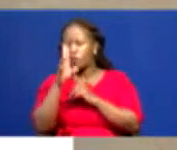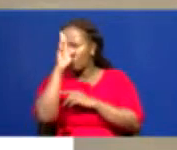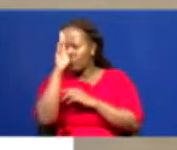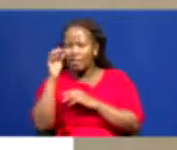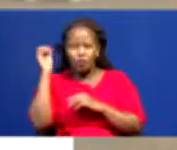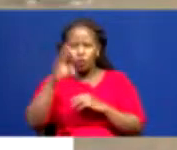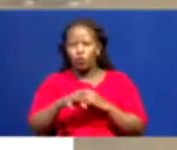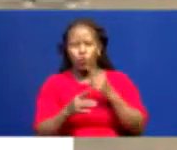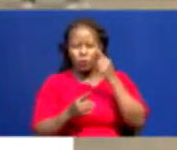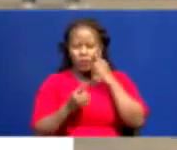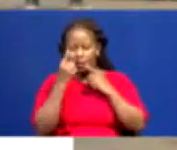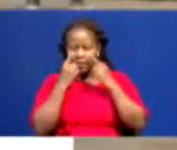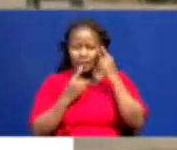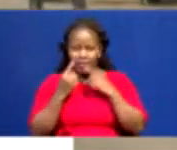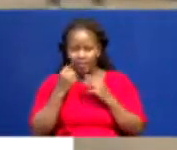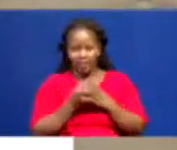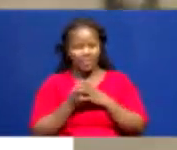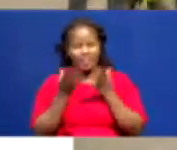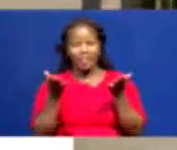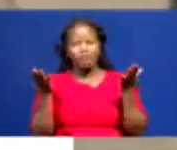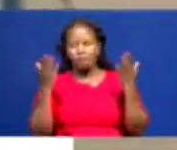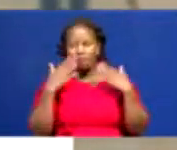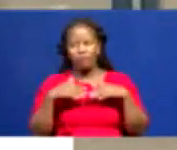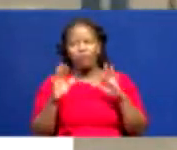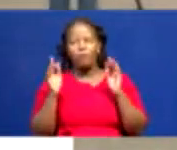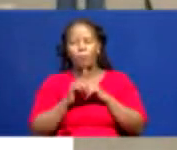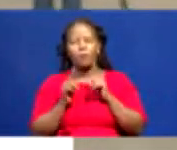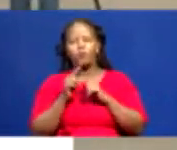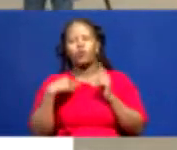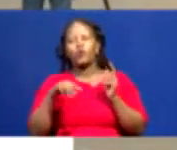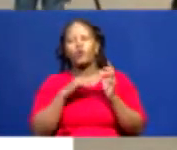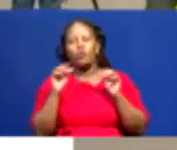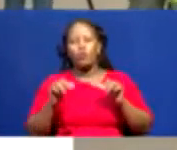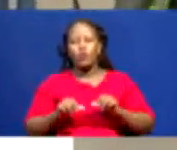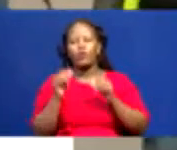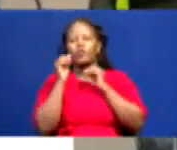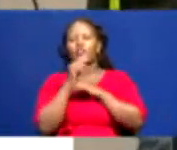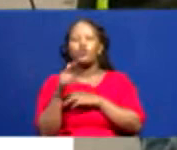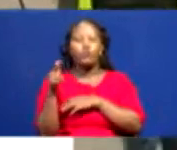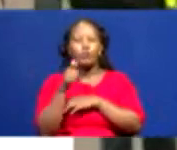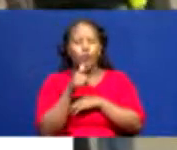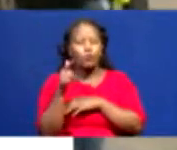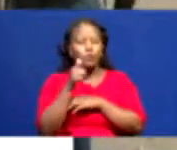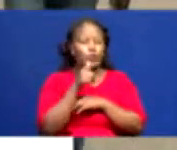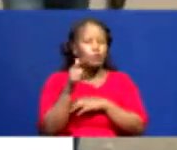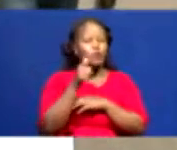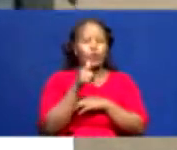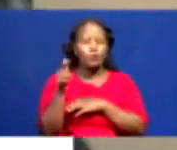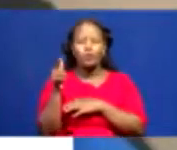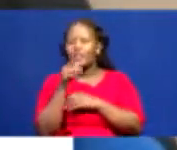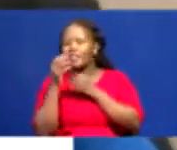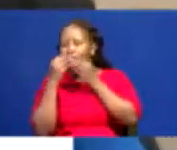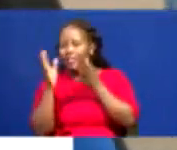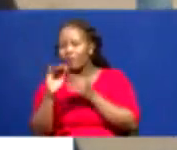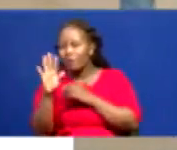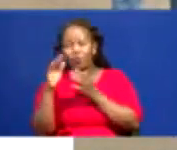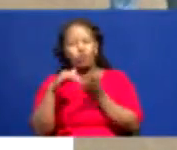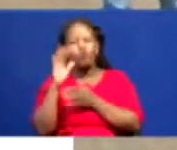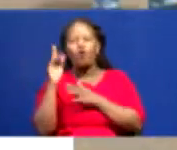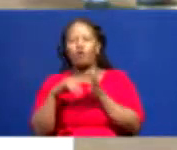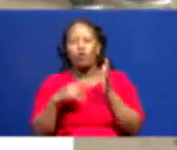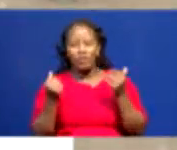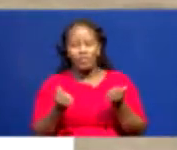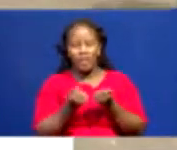trying to disperse them. That's all we have for now. Of course, we're pitching tent here, and we'll be bringing you up to date and news of what